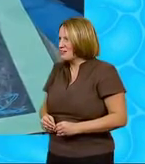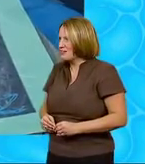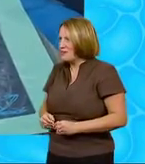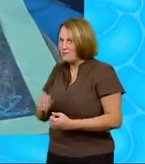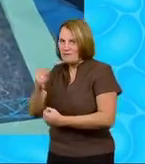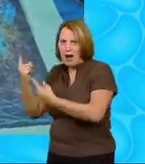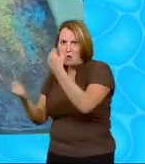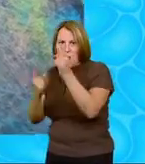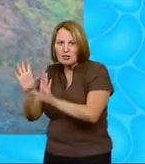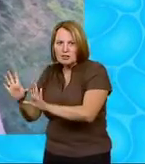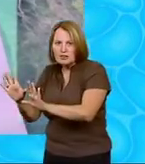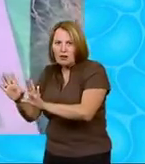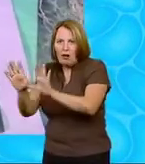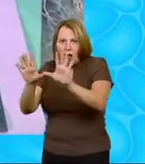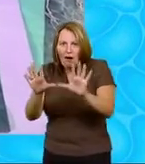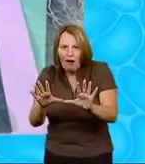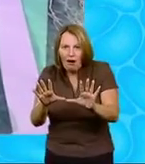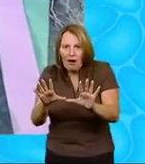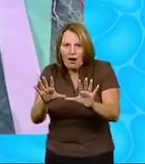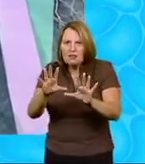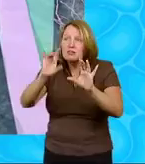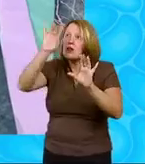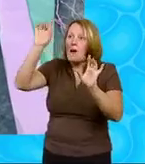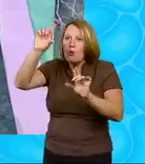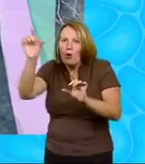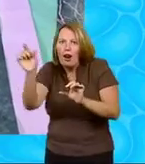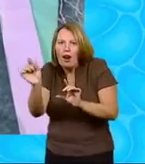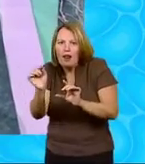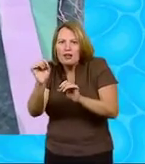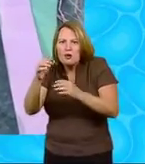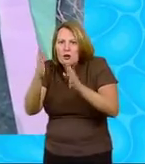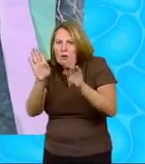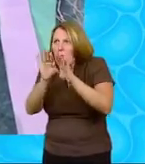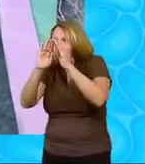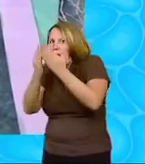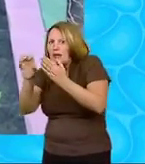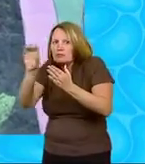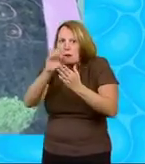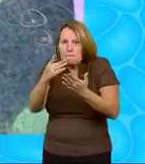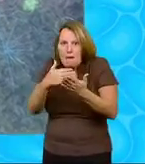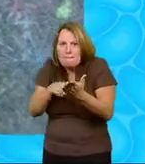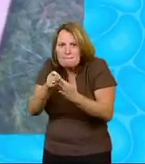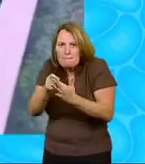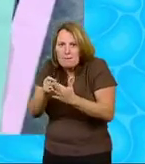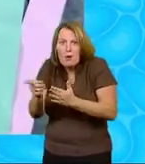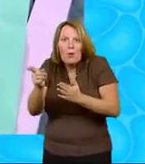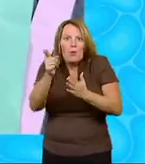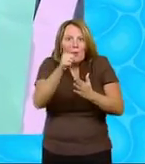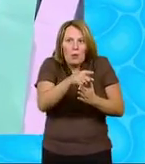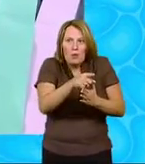So we've got some fireworks, a star, and I think some moons and planets as well. And a treasure